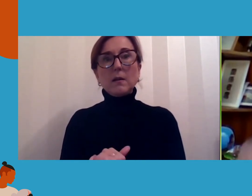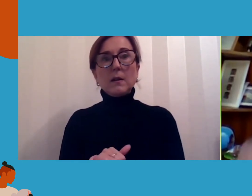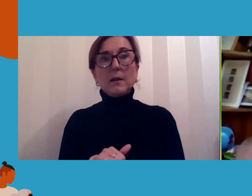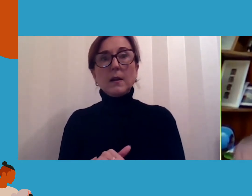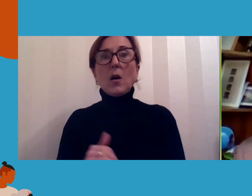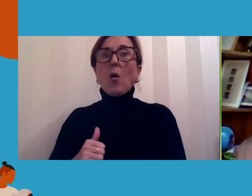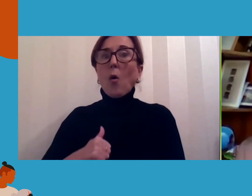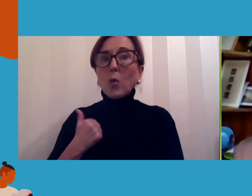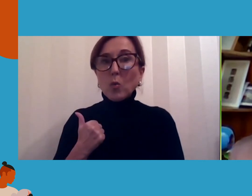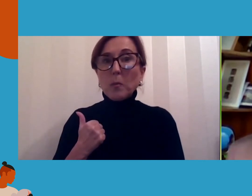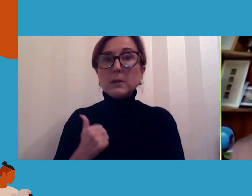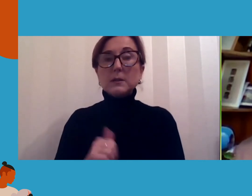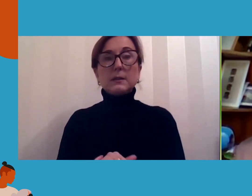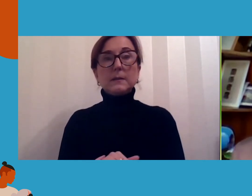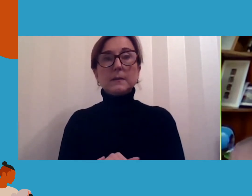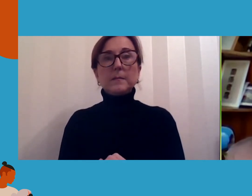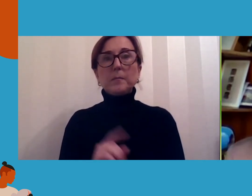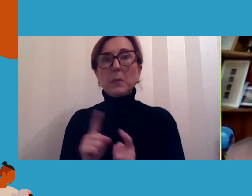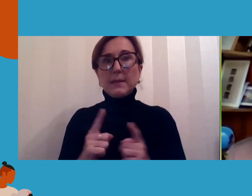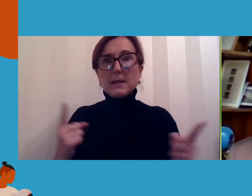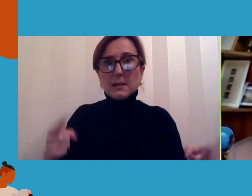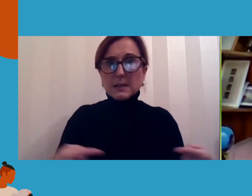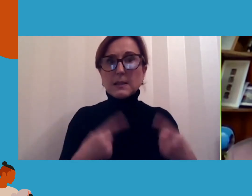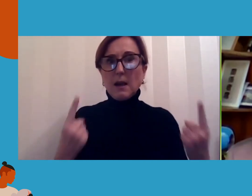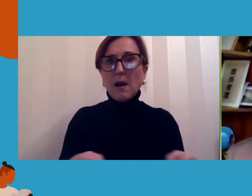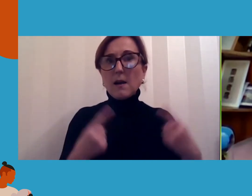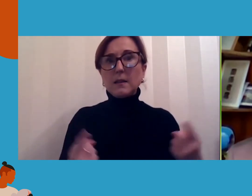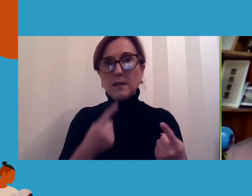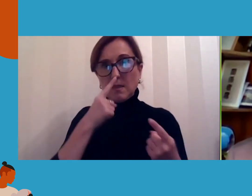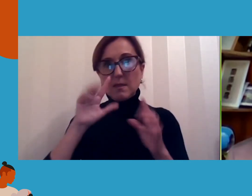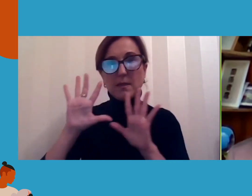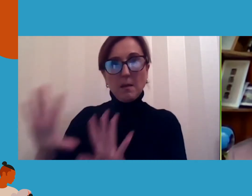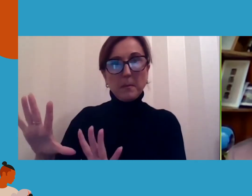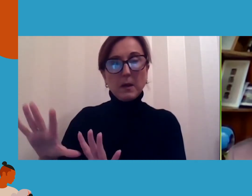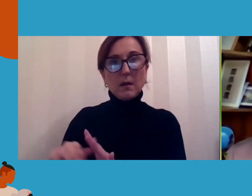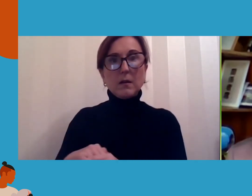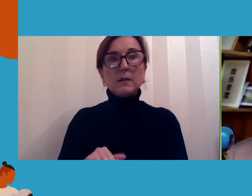that their dignity and honor are being undermined.